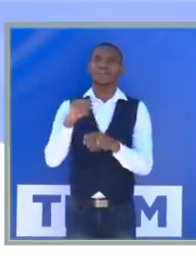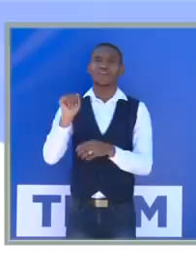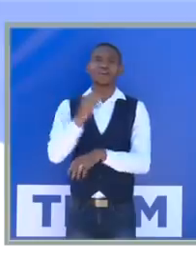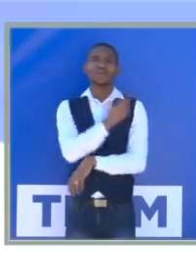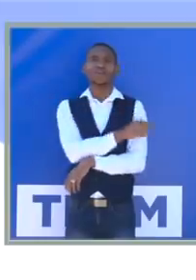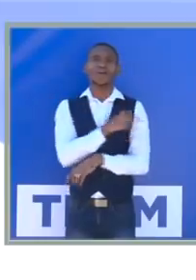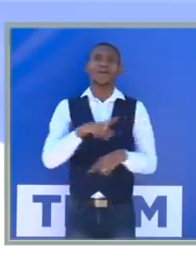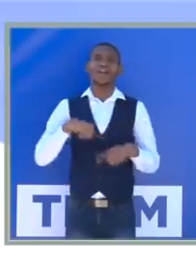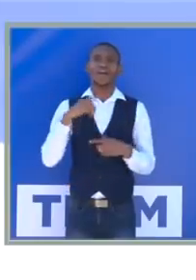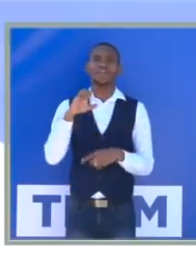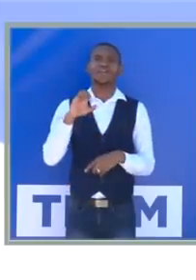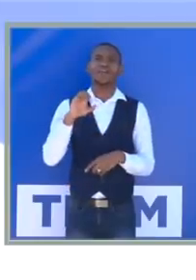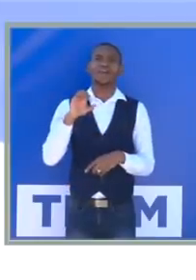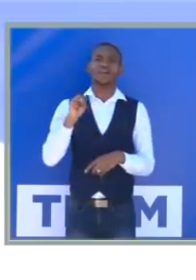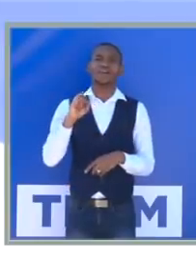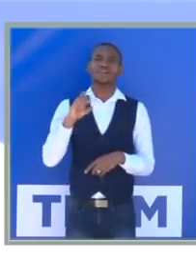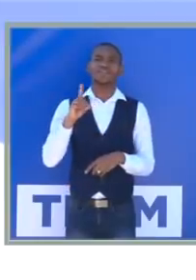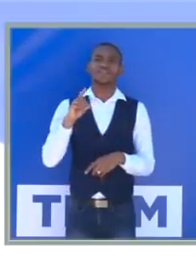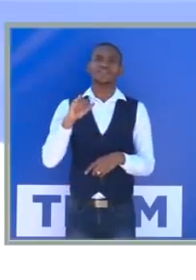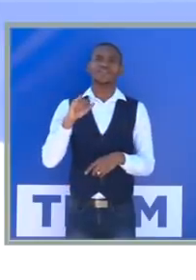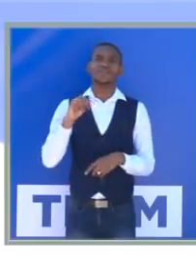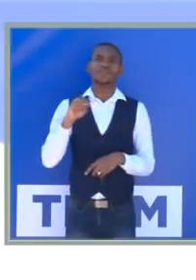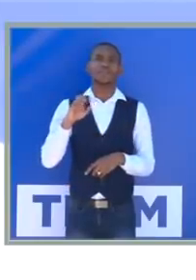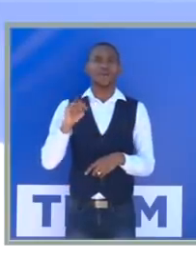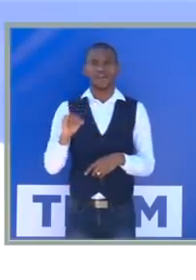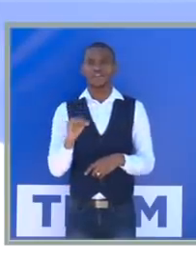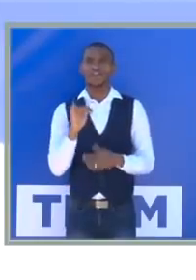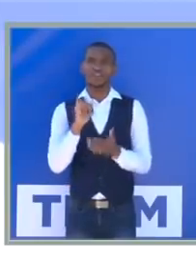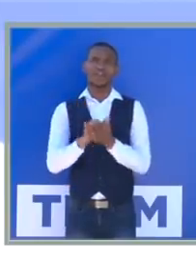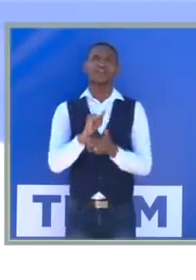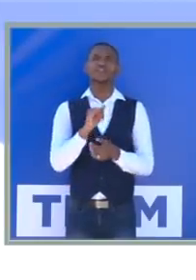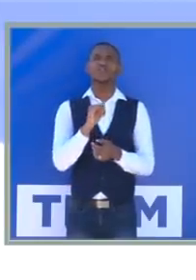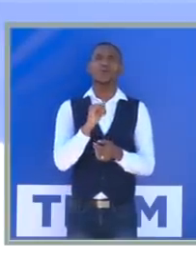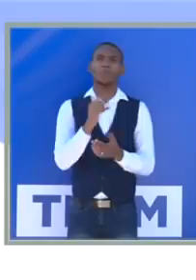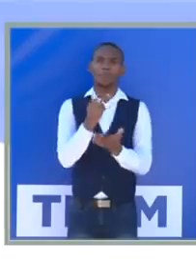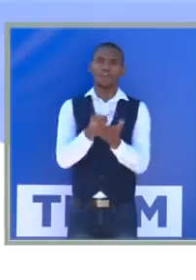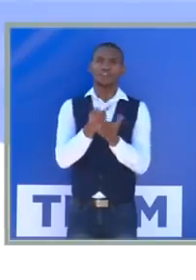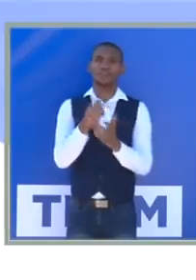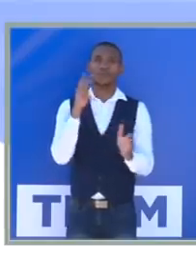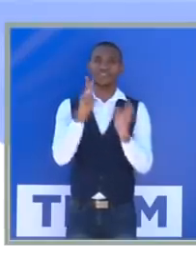of the 144 mentally ill patients that was killed by this government.